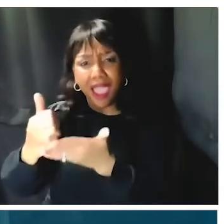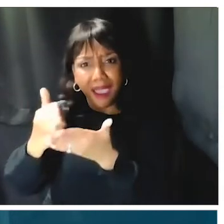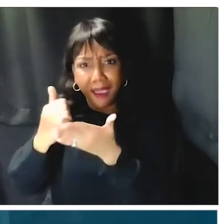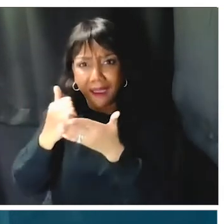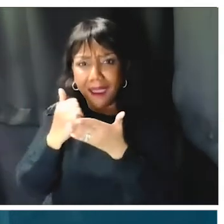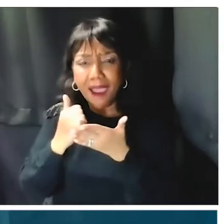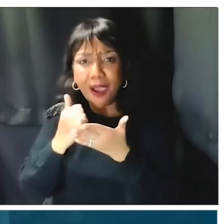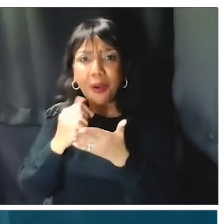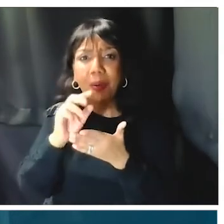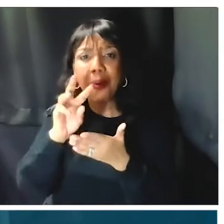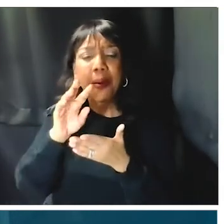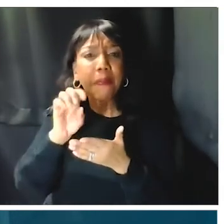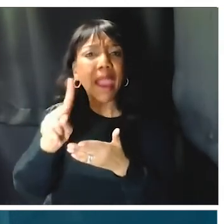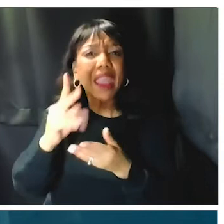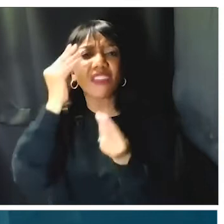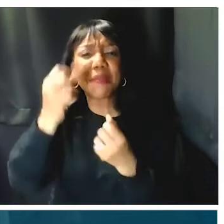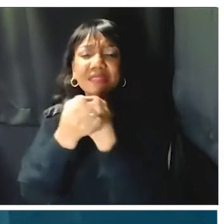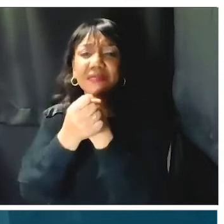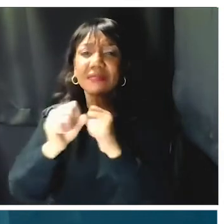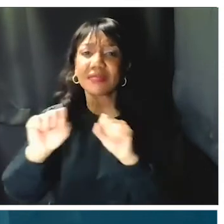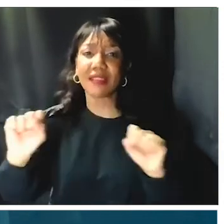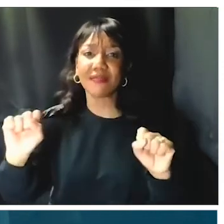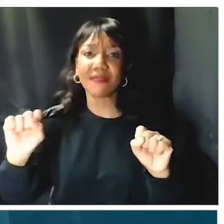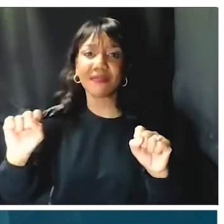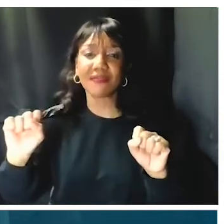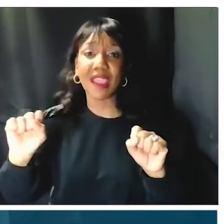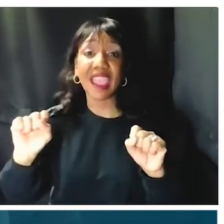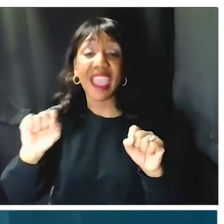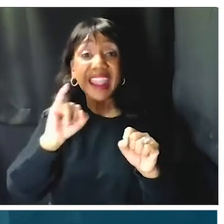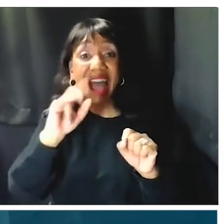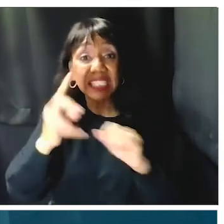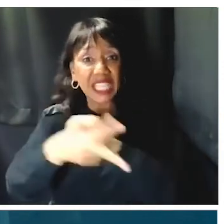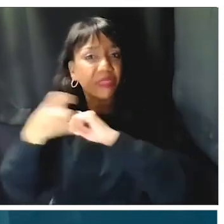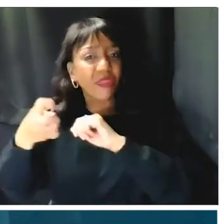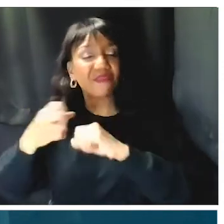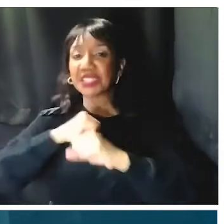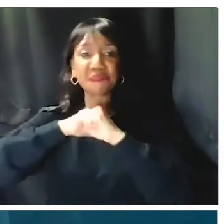keep your banking information safe and helps prevent identity theft.